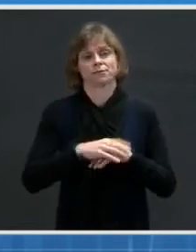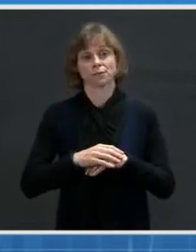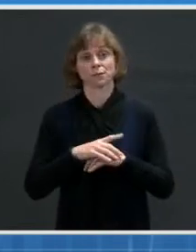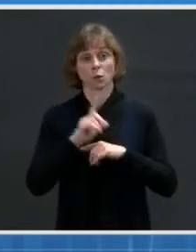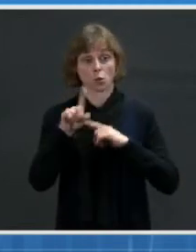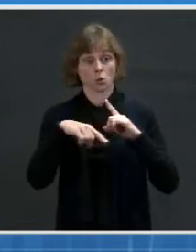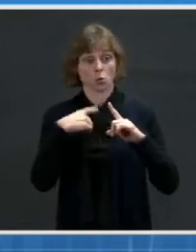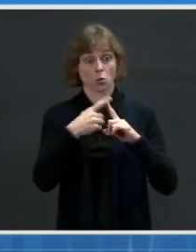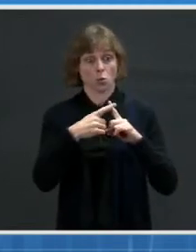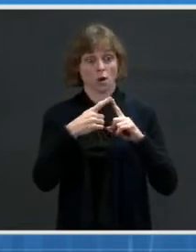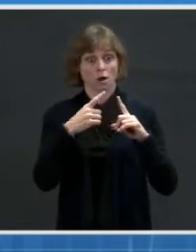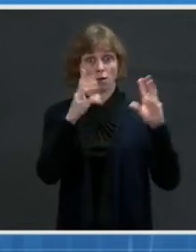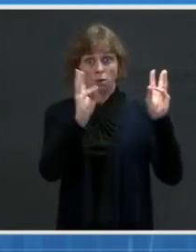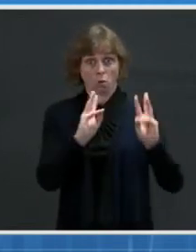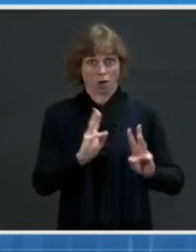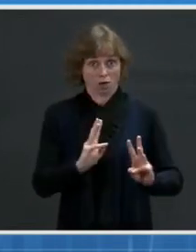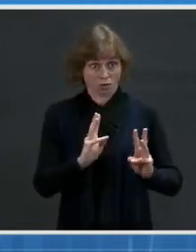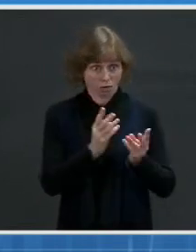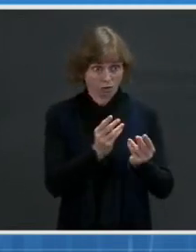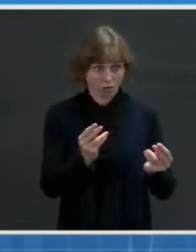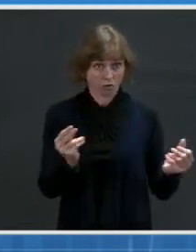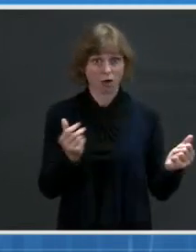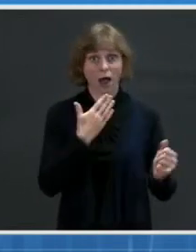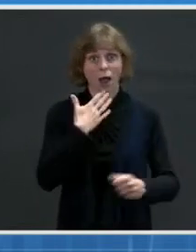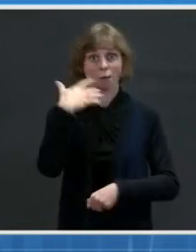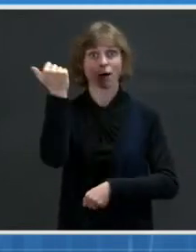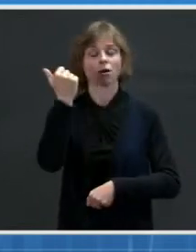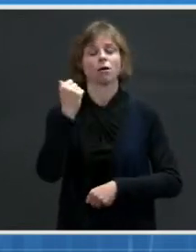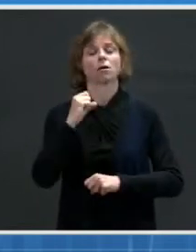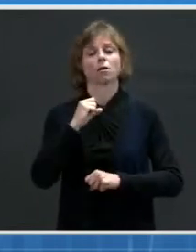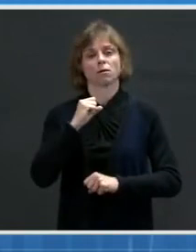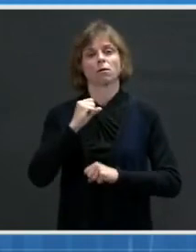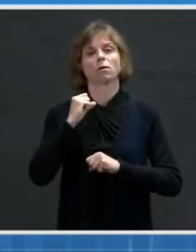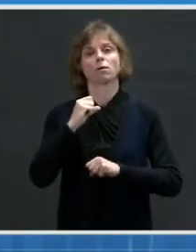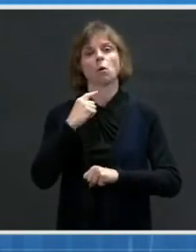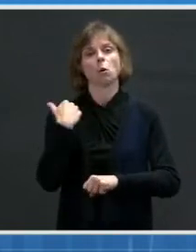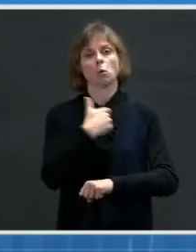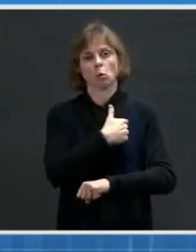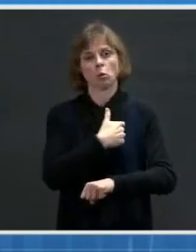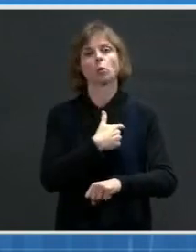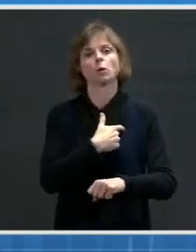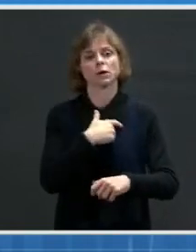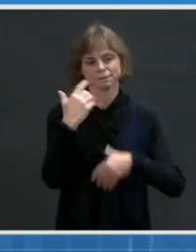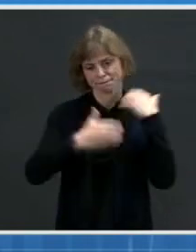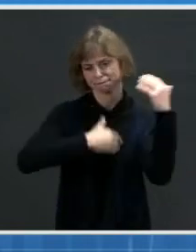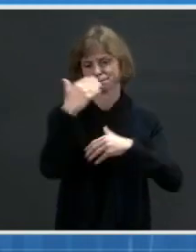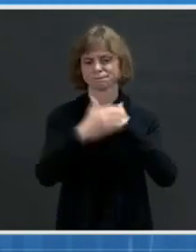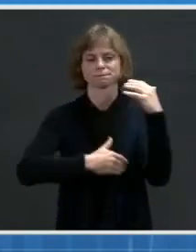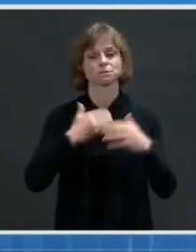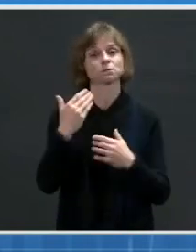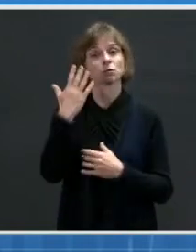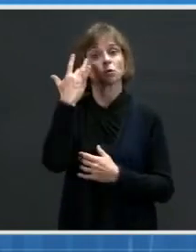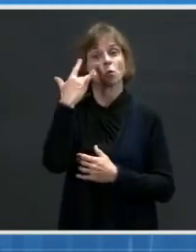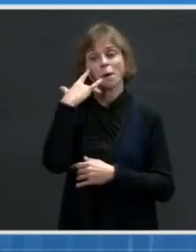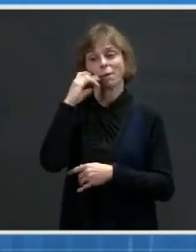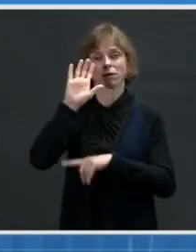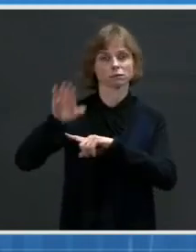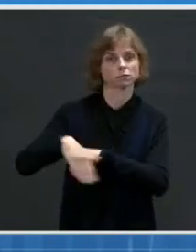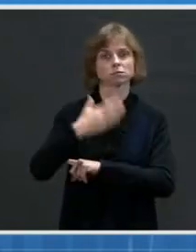weather began to improve, thanks to an all-out, round-the-clock effort from our teams and